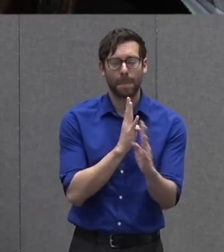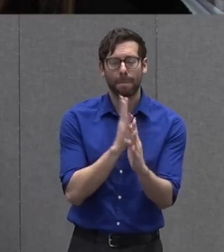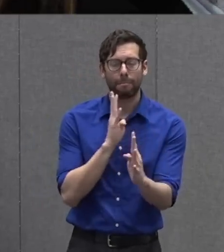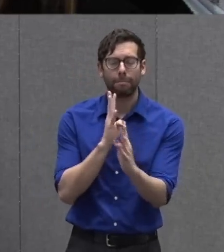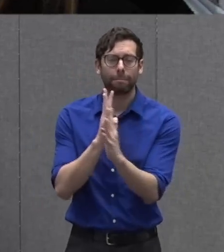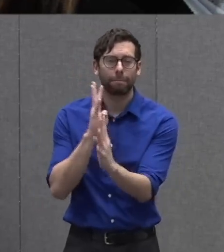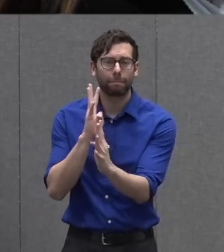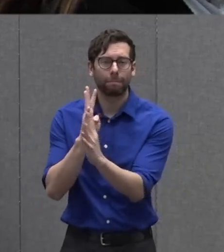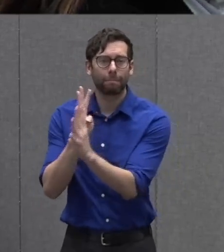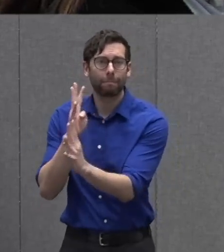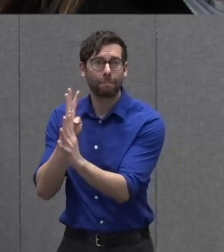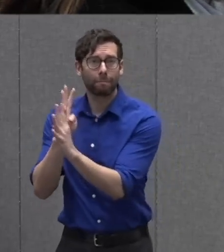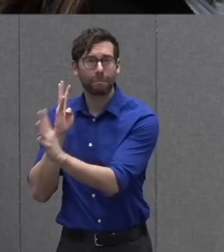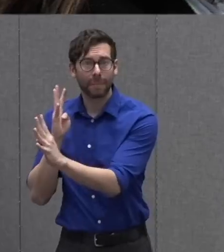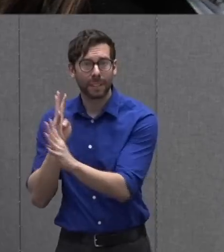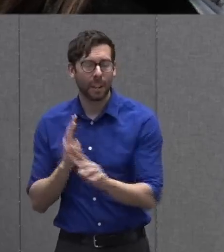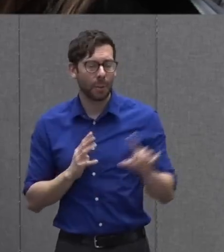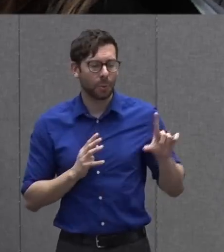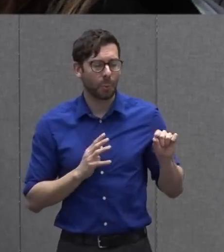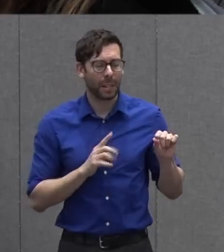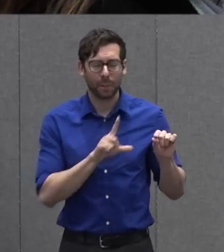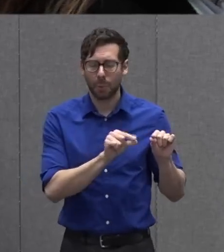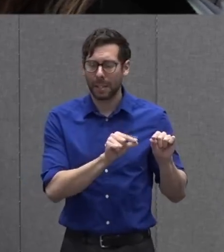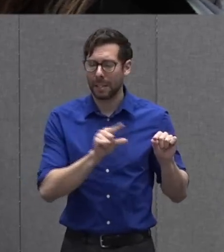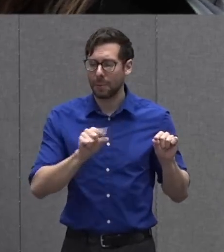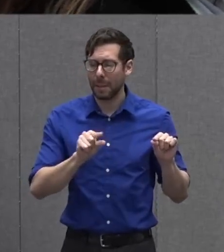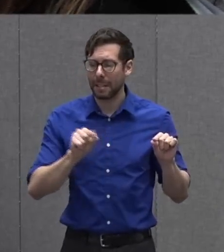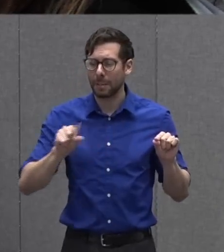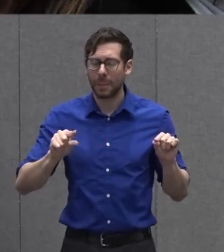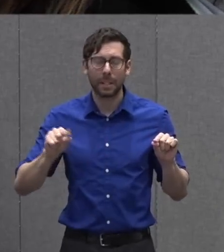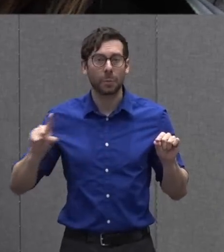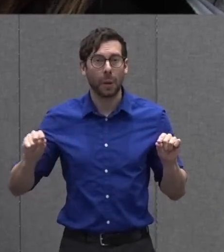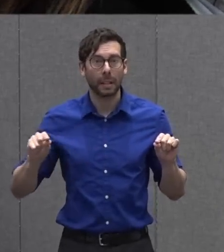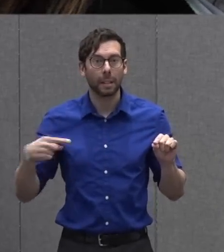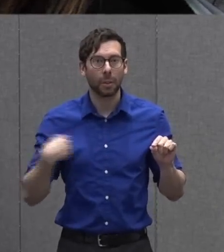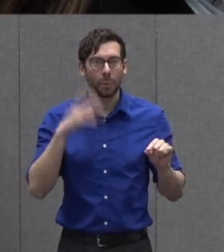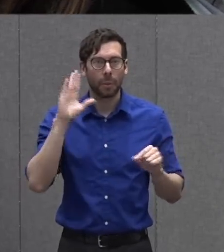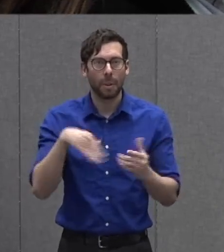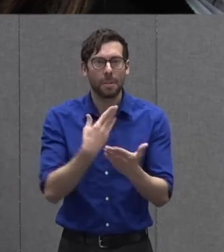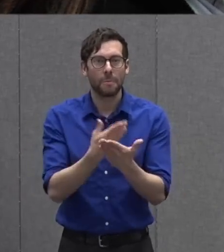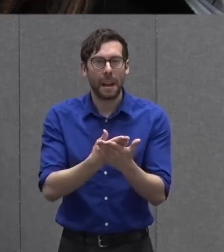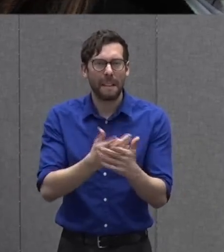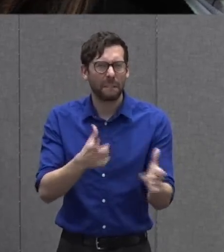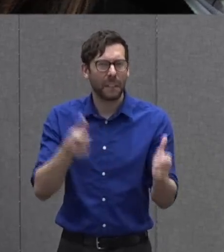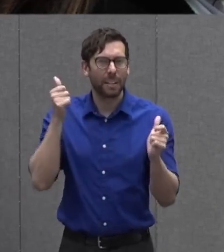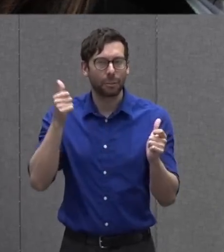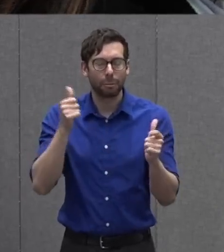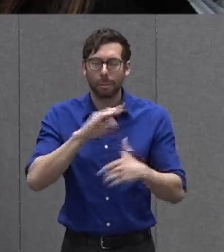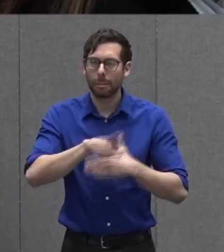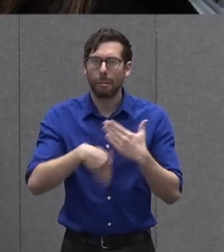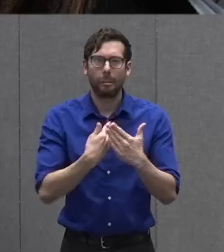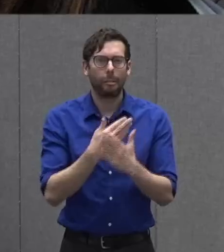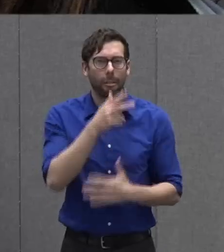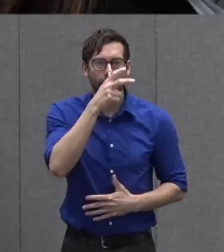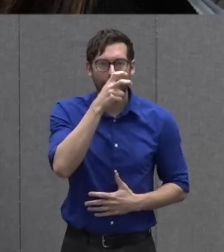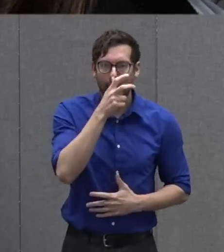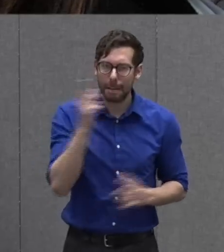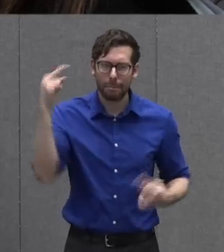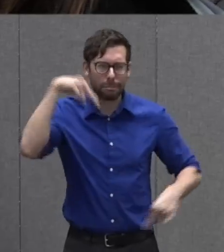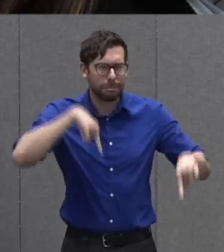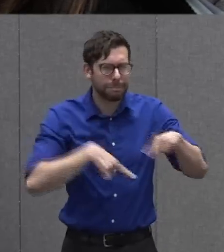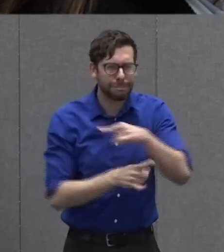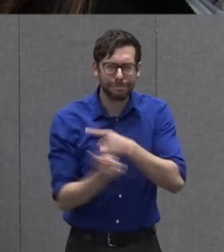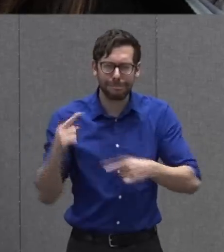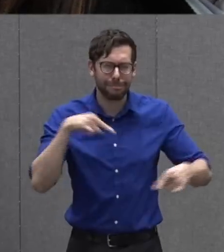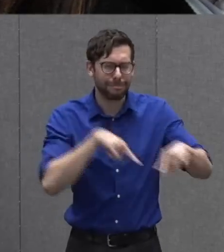soon, I know. All of the ants raced here and there, up and down, to and fro. There might be a